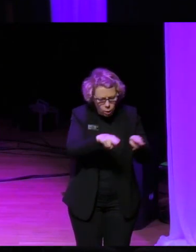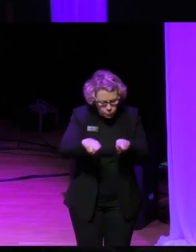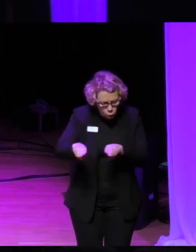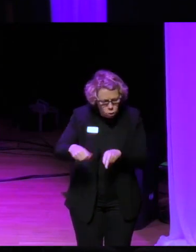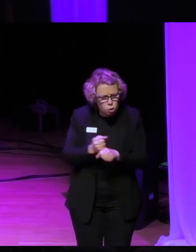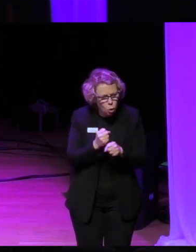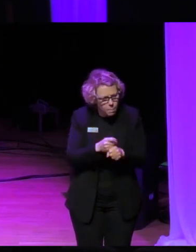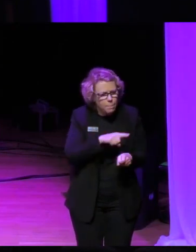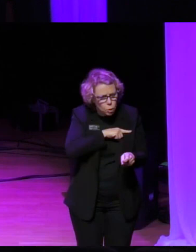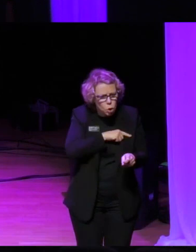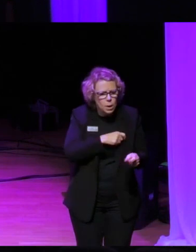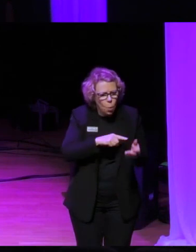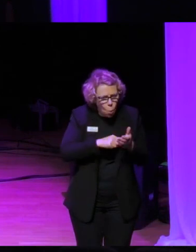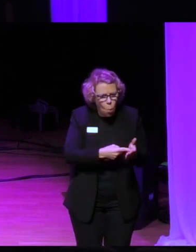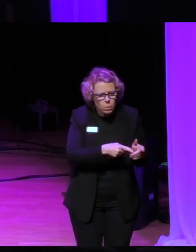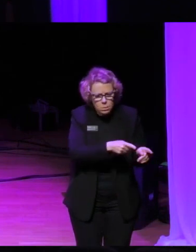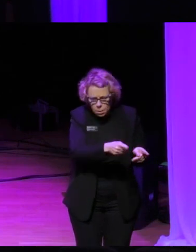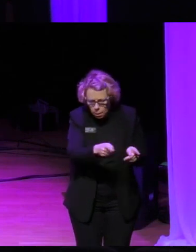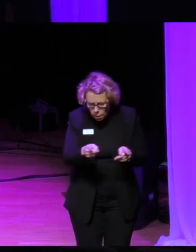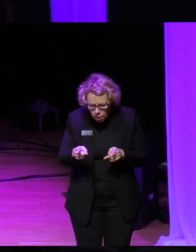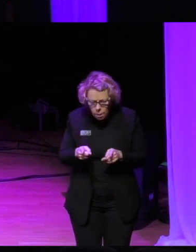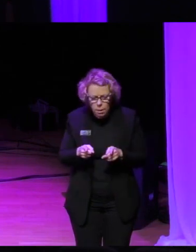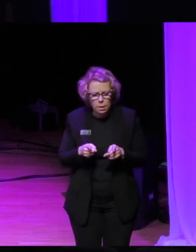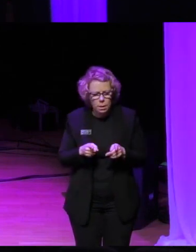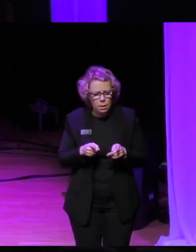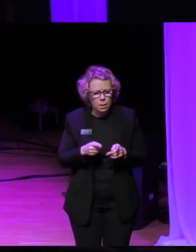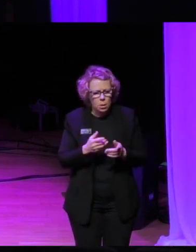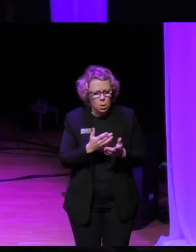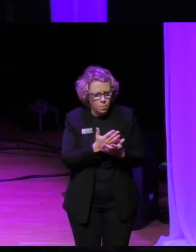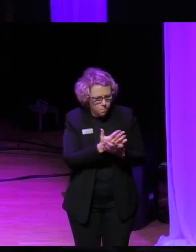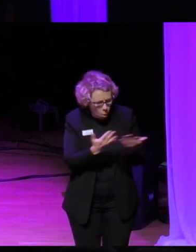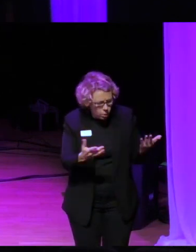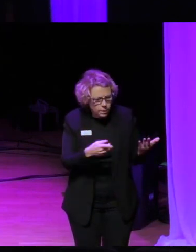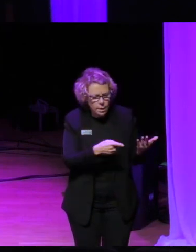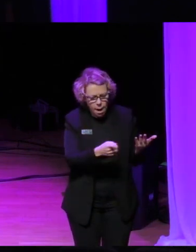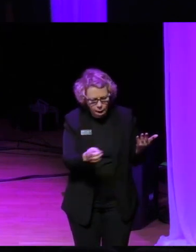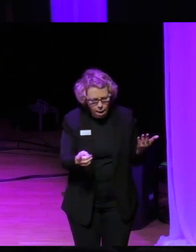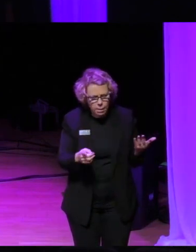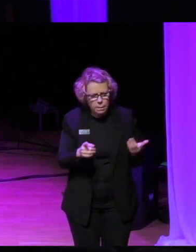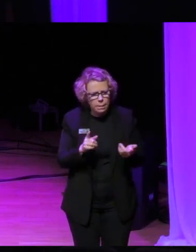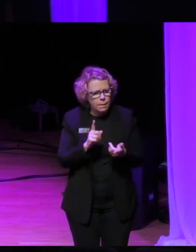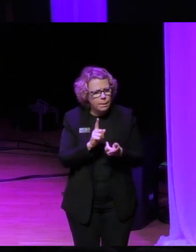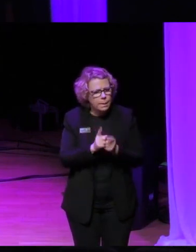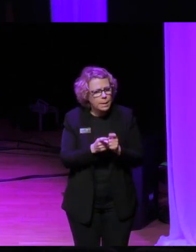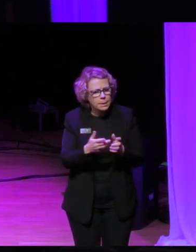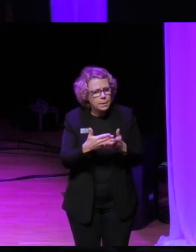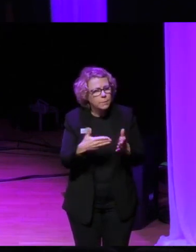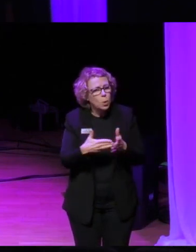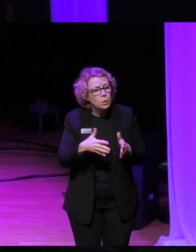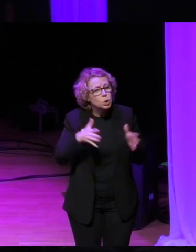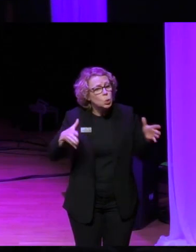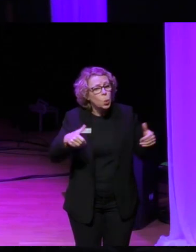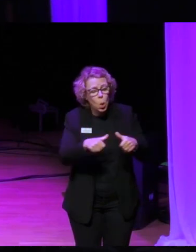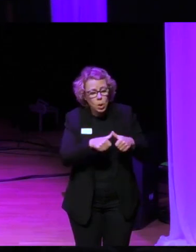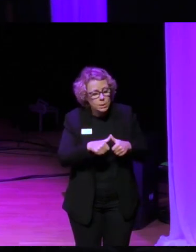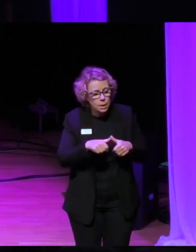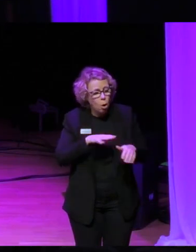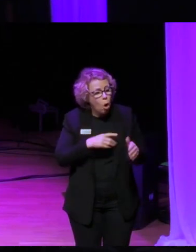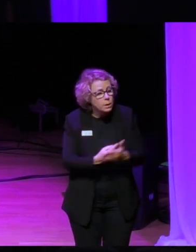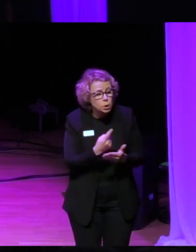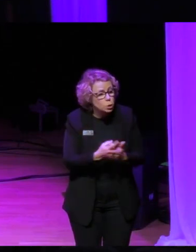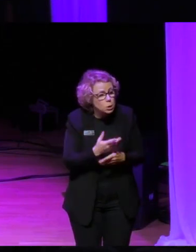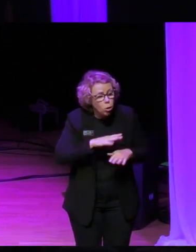deterred from bringing cases? And I really sincerely hope not, because we do need, members